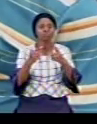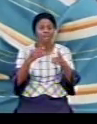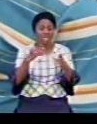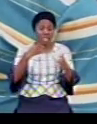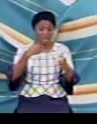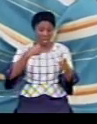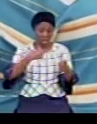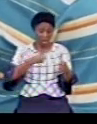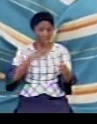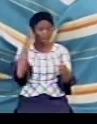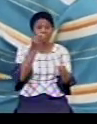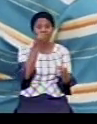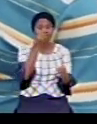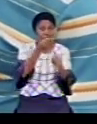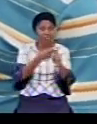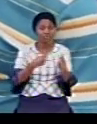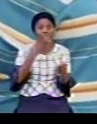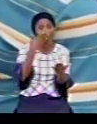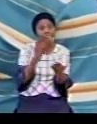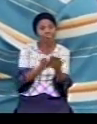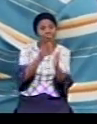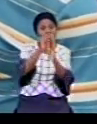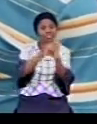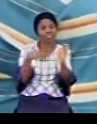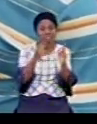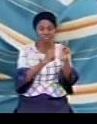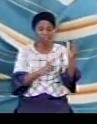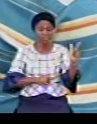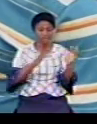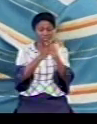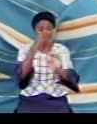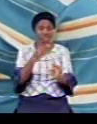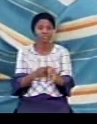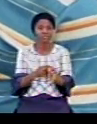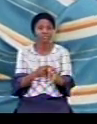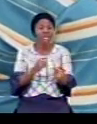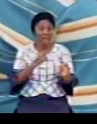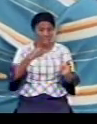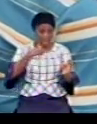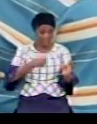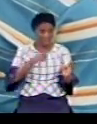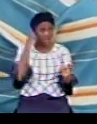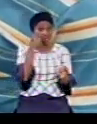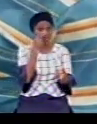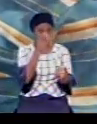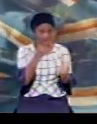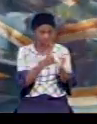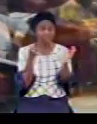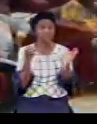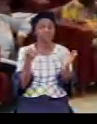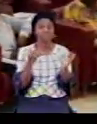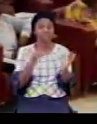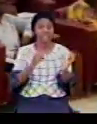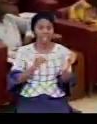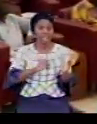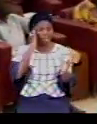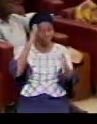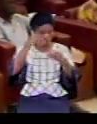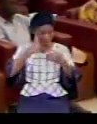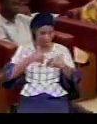the Lord. I will see it. I will see it. I will have